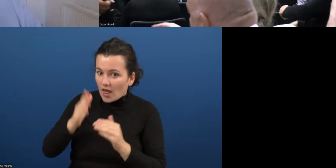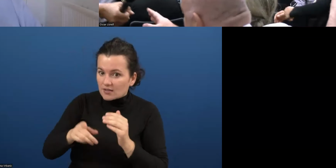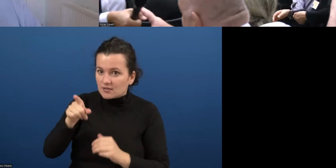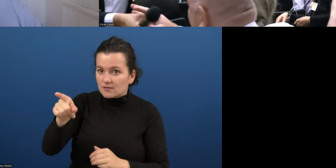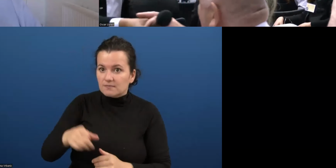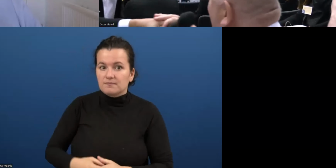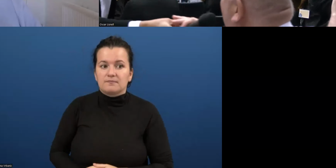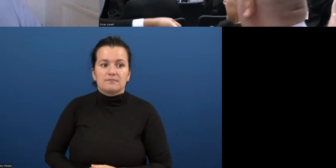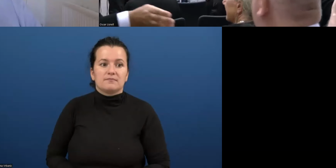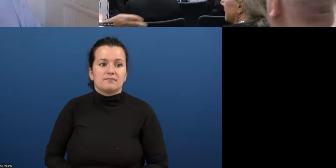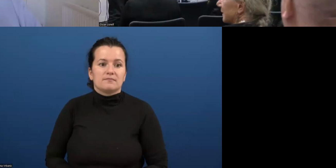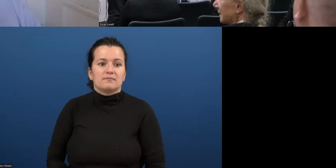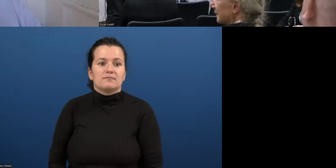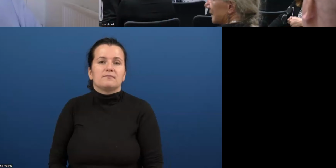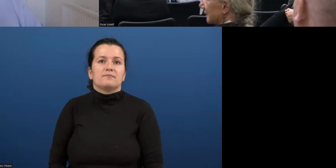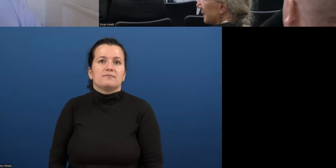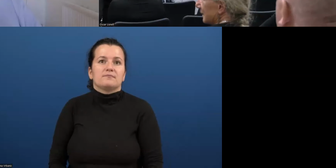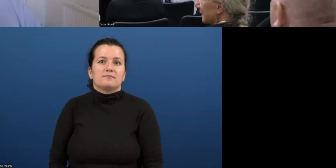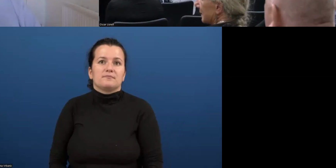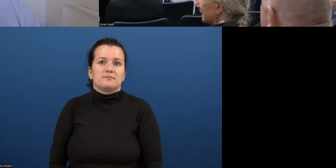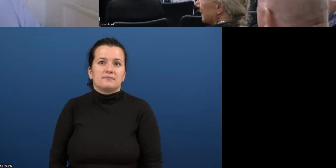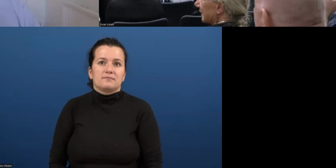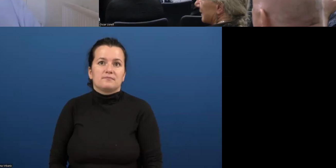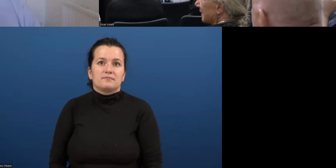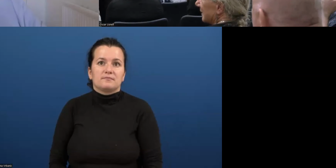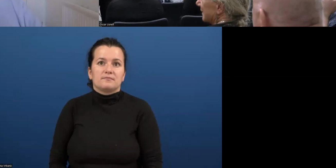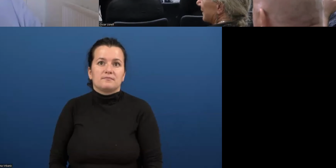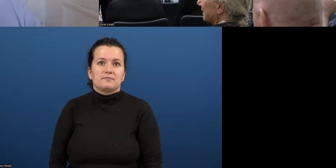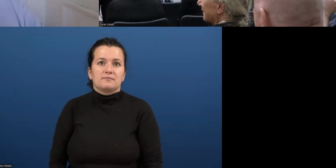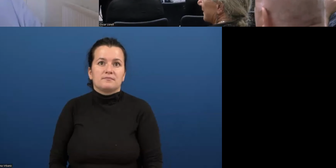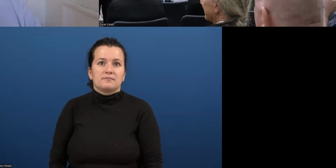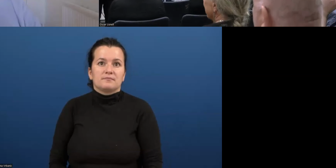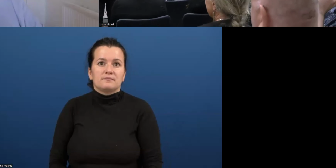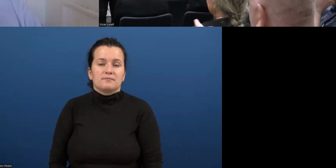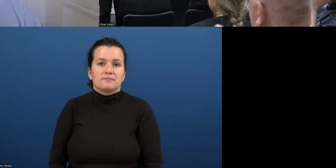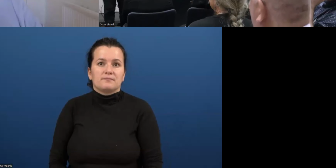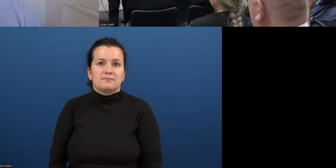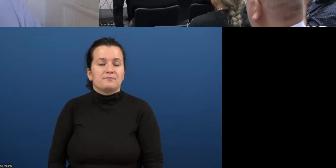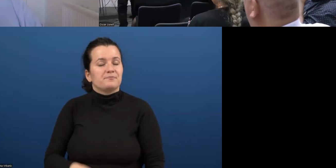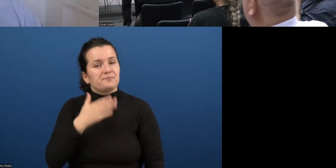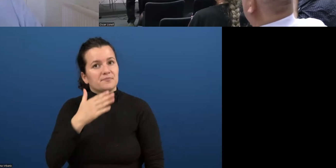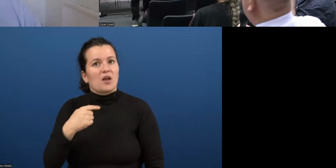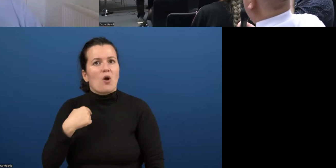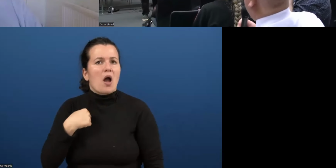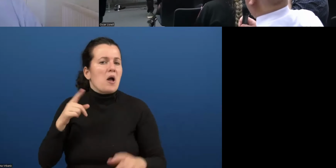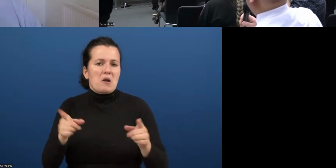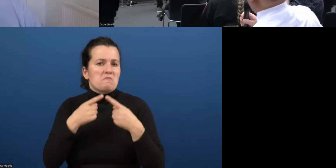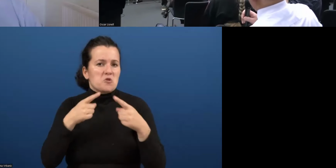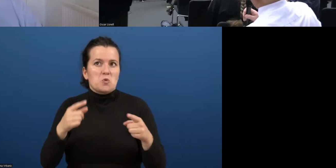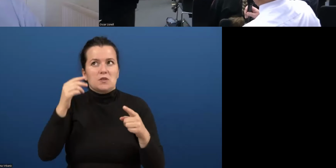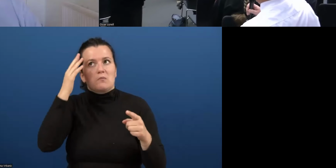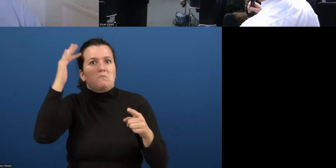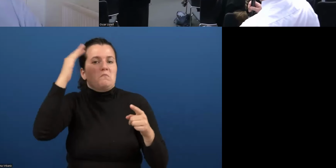Yeah. Thanks very much. Thank you. So I'm no music theorist, but I just wanted to follow on from one of the comments that was made